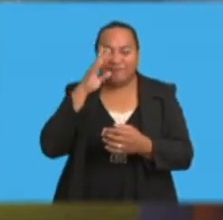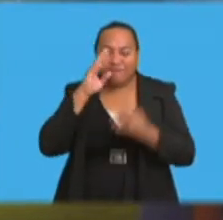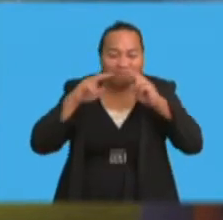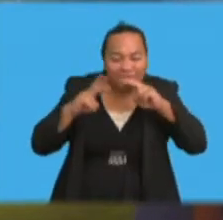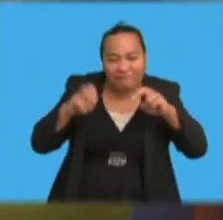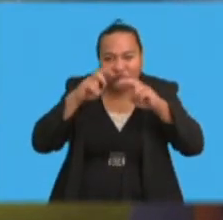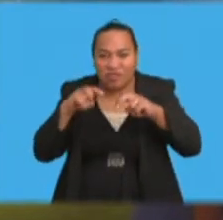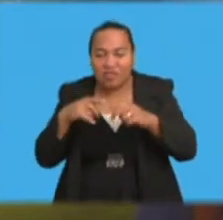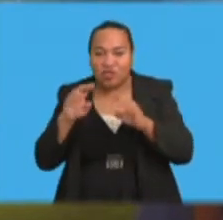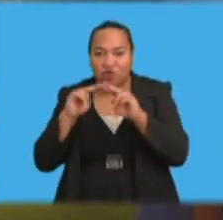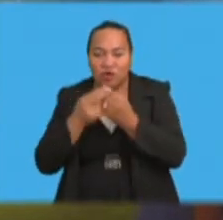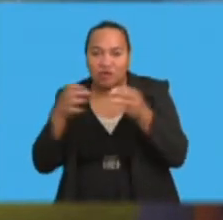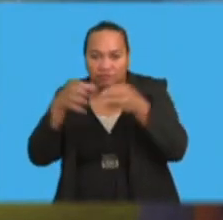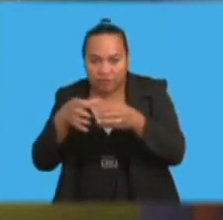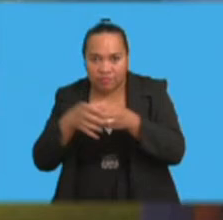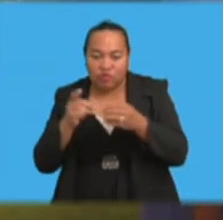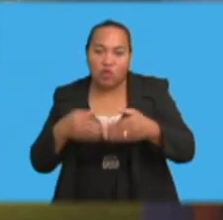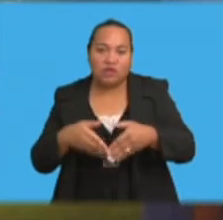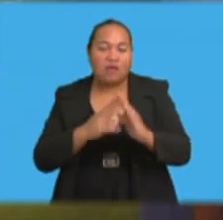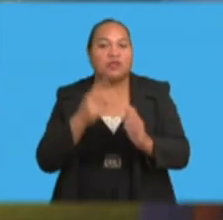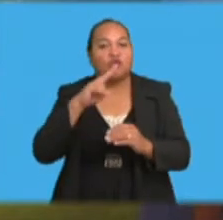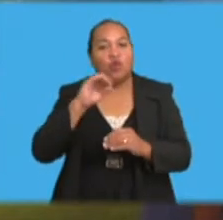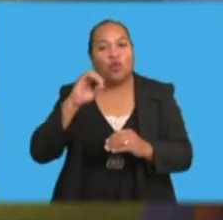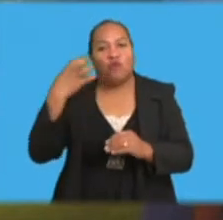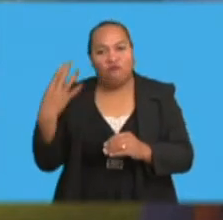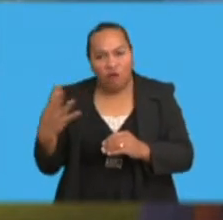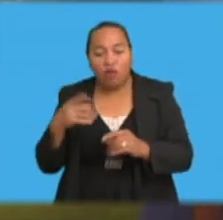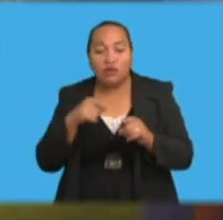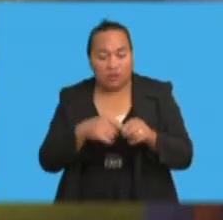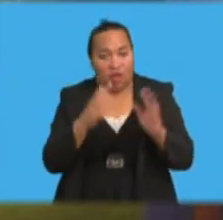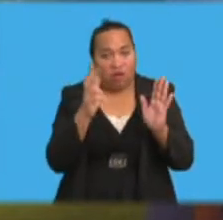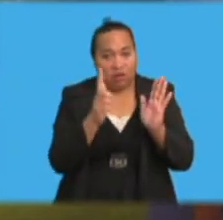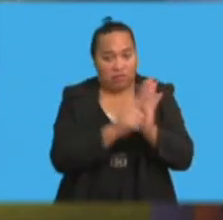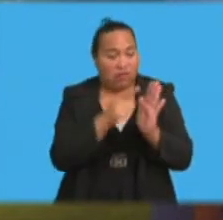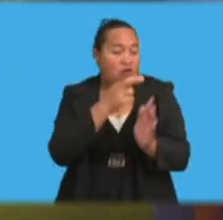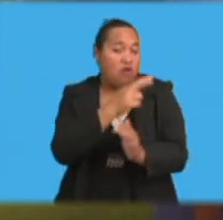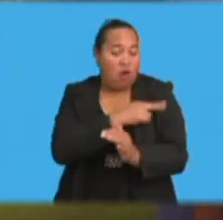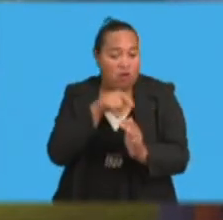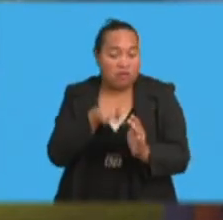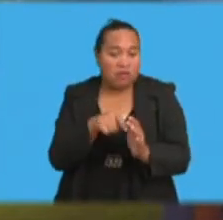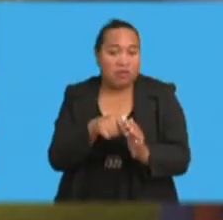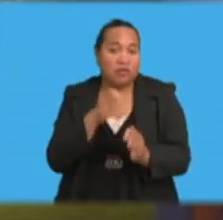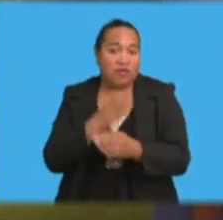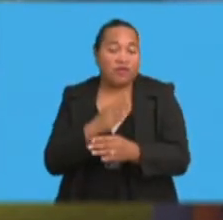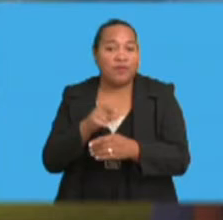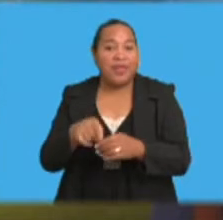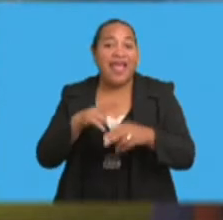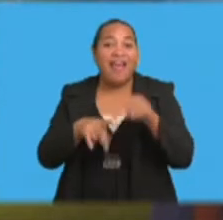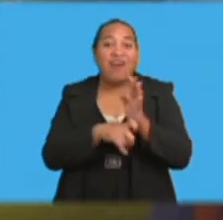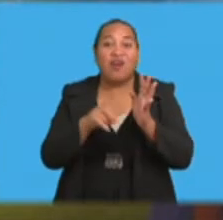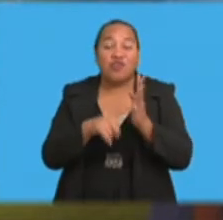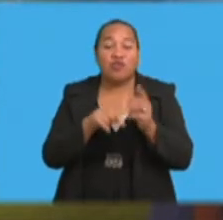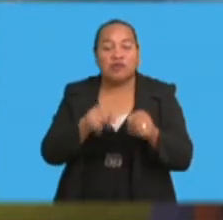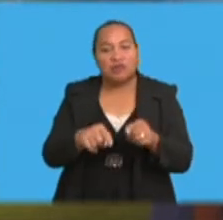the Financial Transaction Reporting Act 2004, which also mandates its role and functions. The FIU is Fiji's